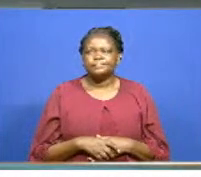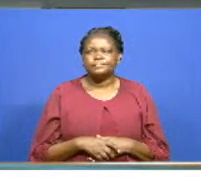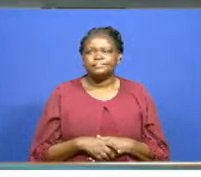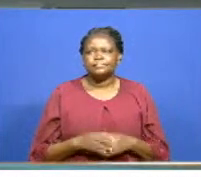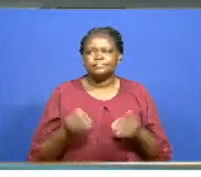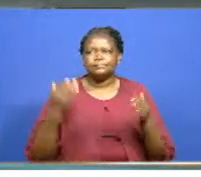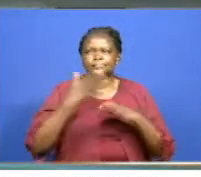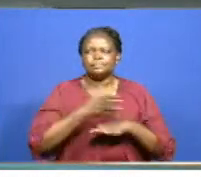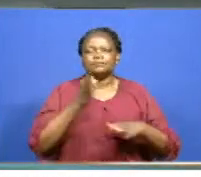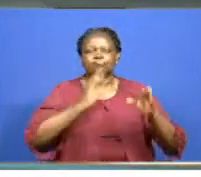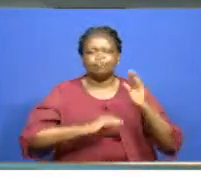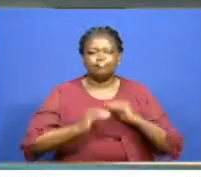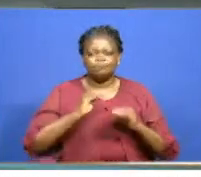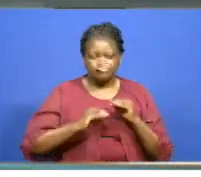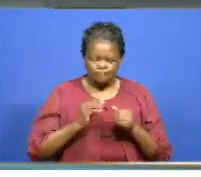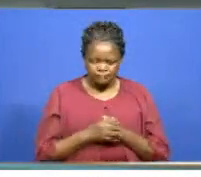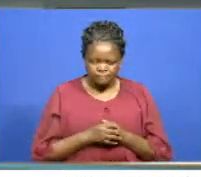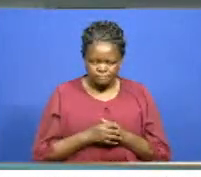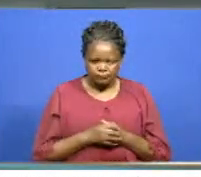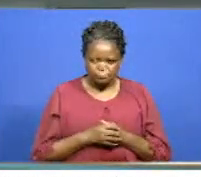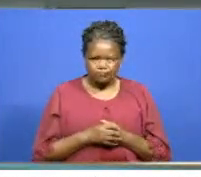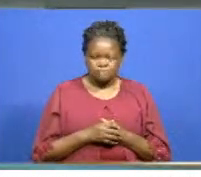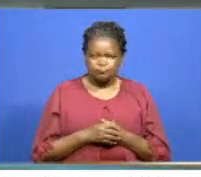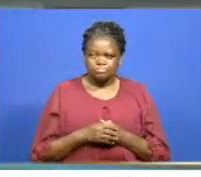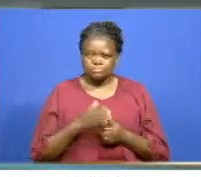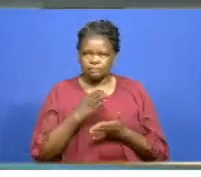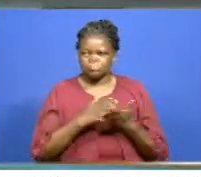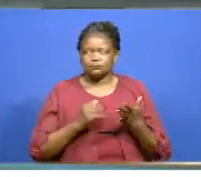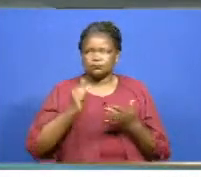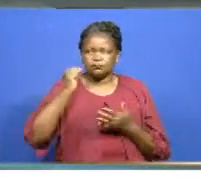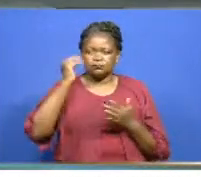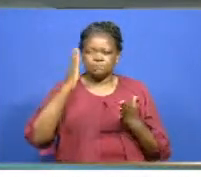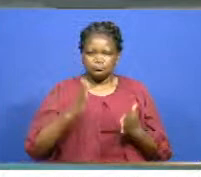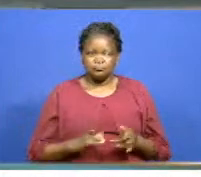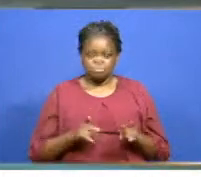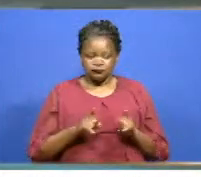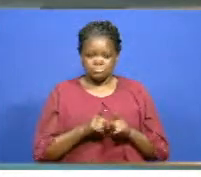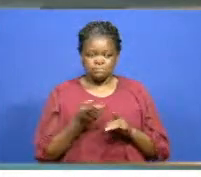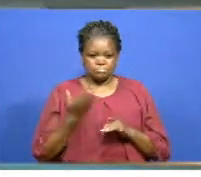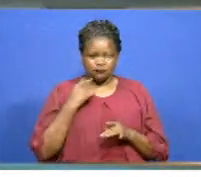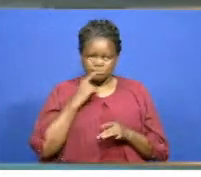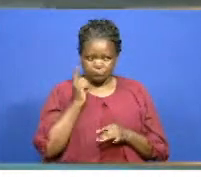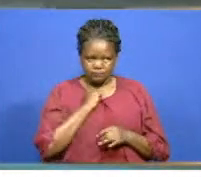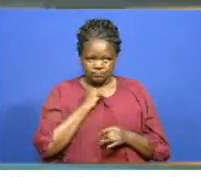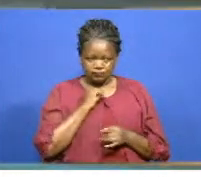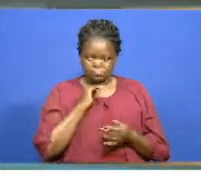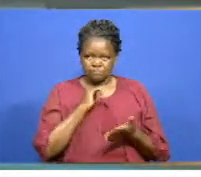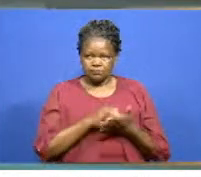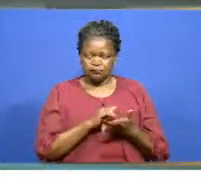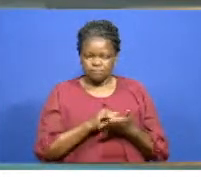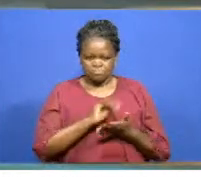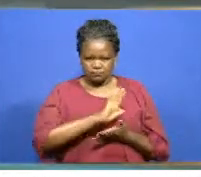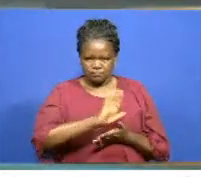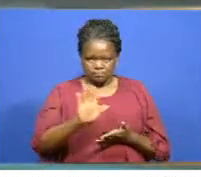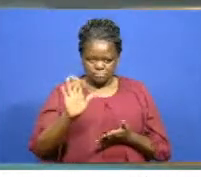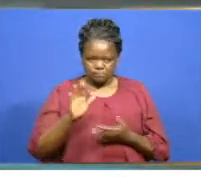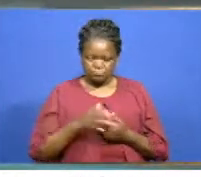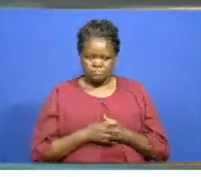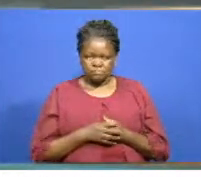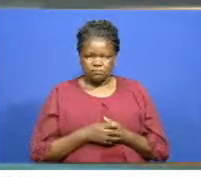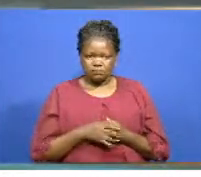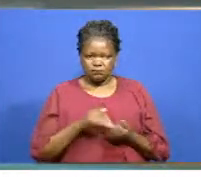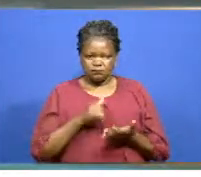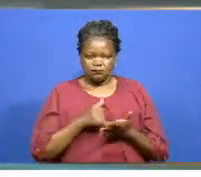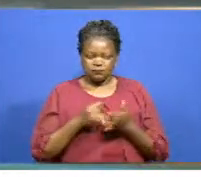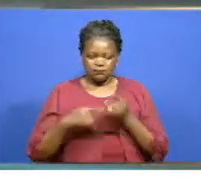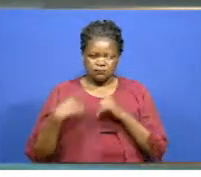after the election, some of the politicians, as we had said, that there are those who are into this race not necessarily to